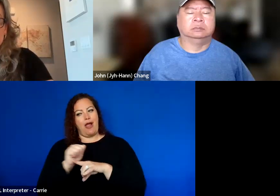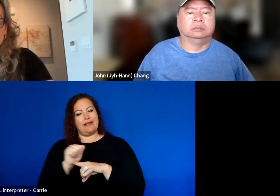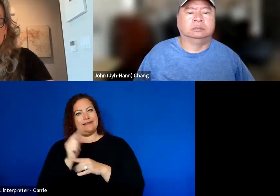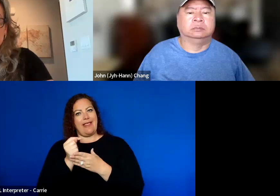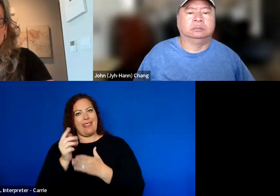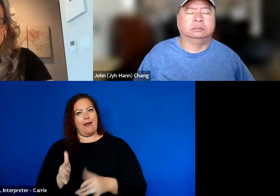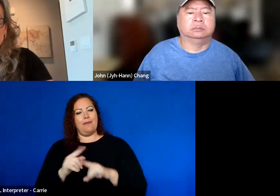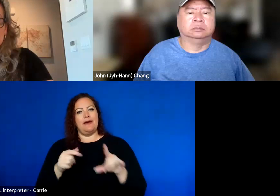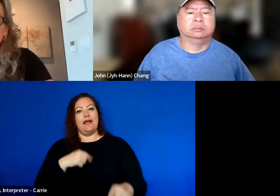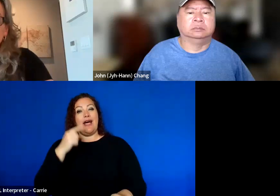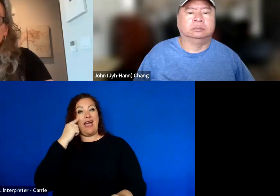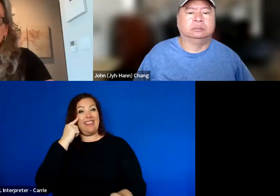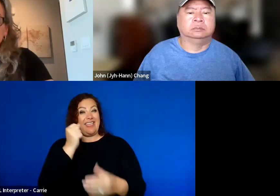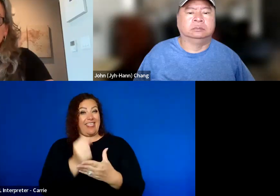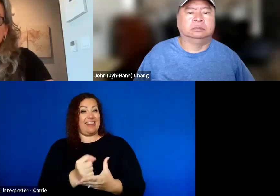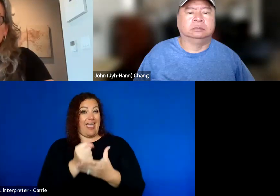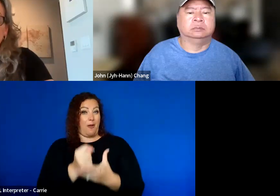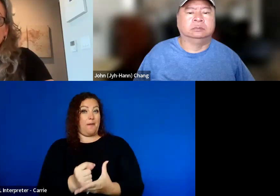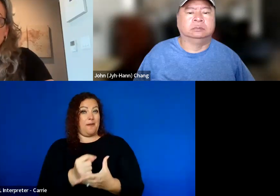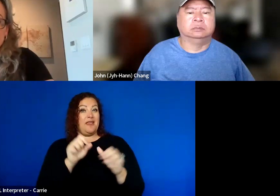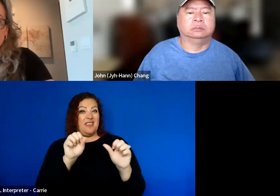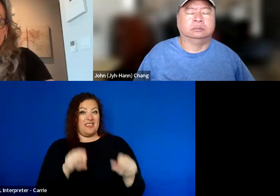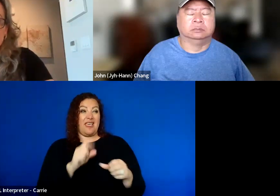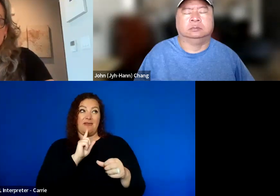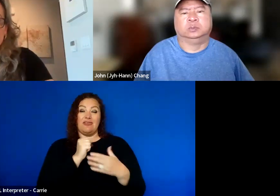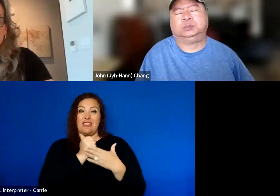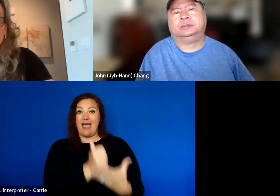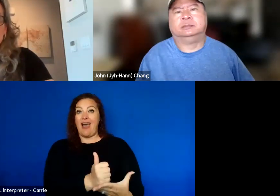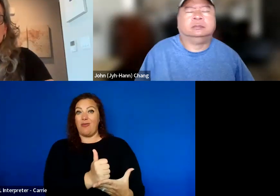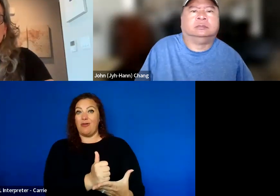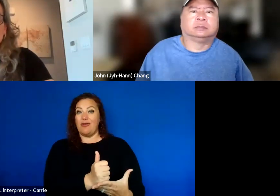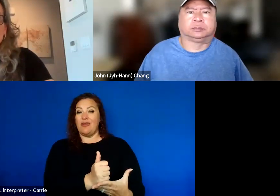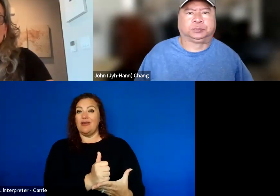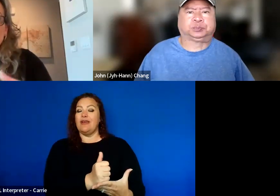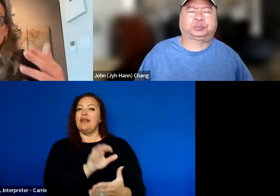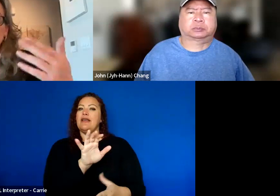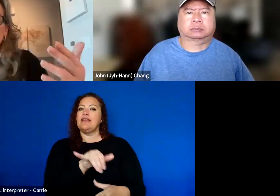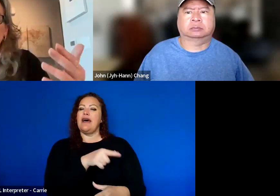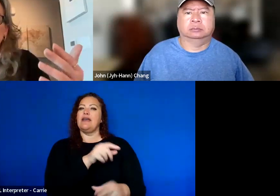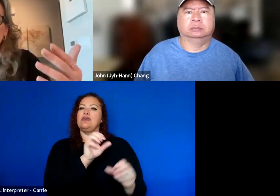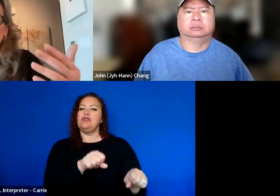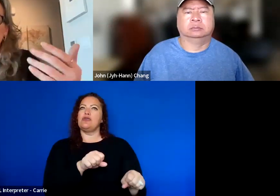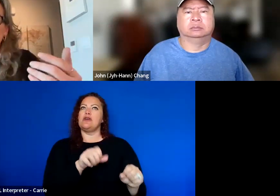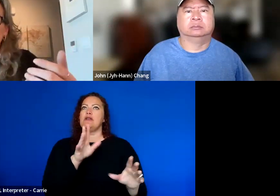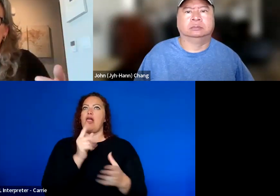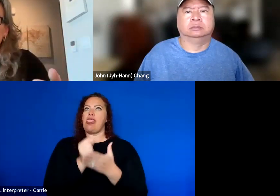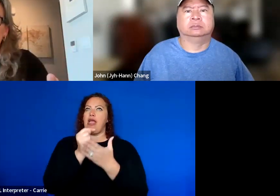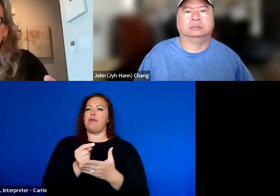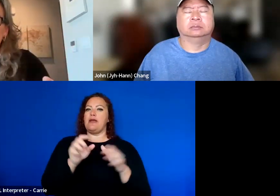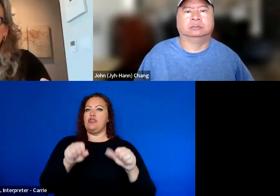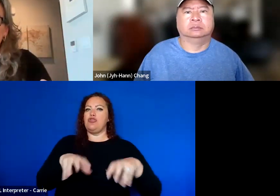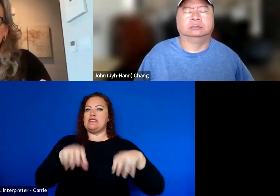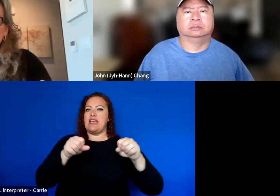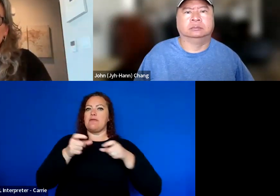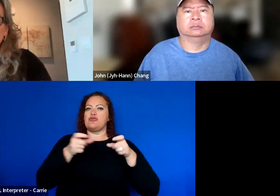do think that therapy can be helpful in that it gives you a way to take control over your own mental